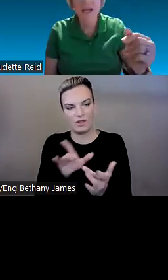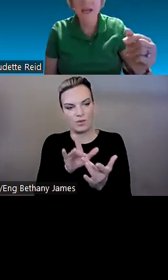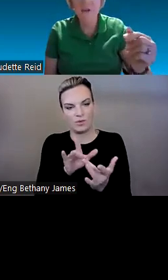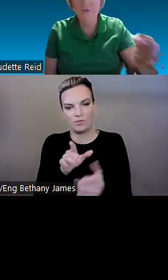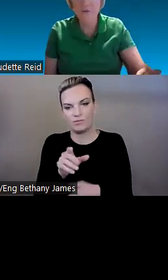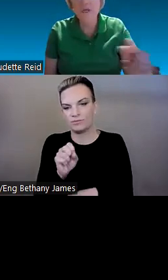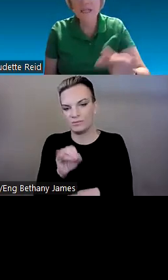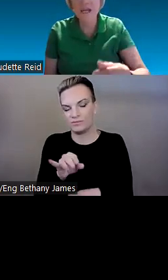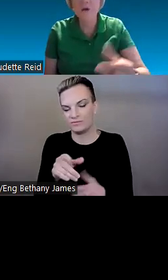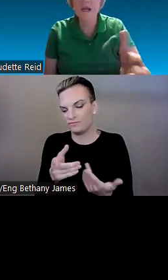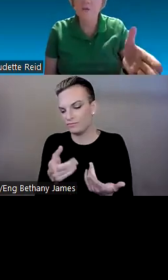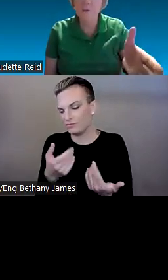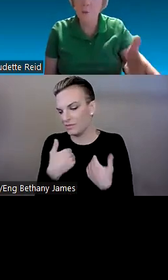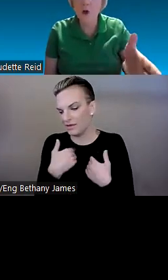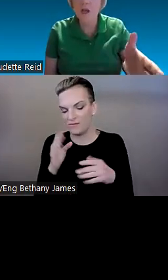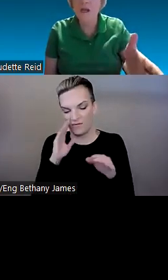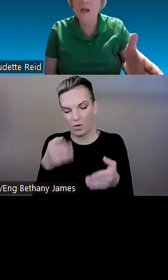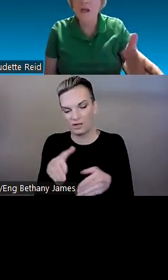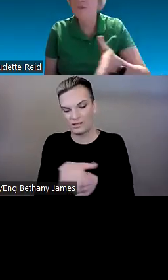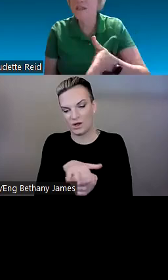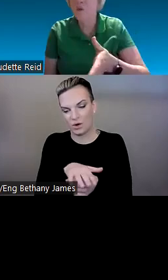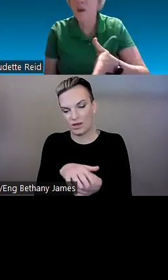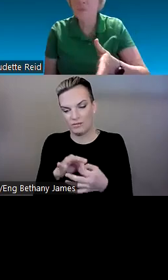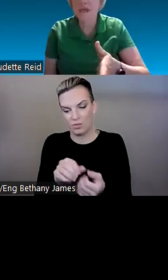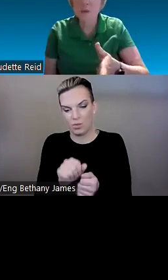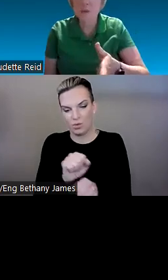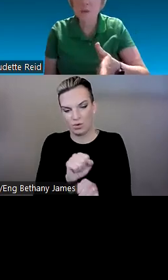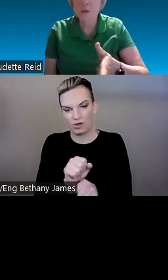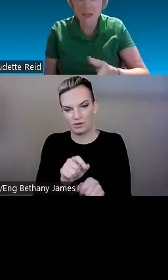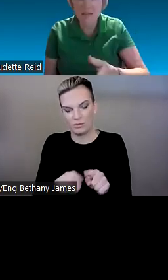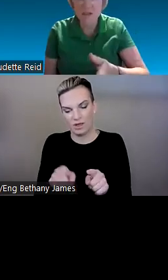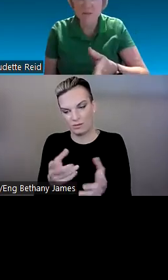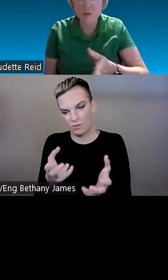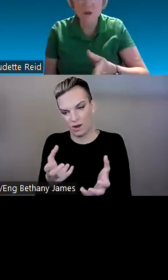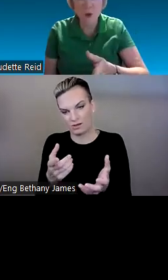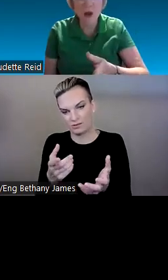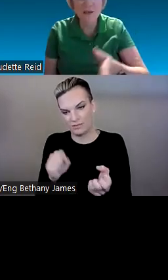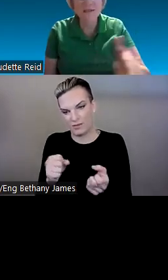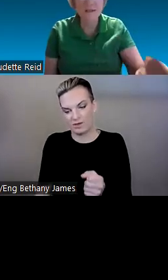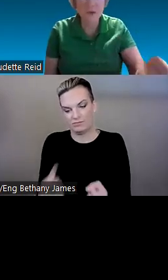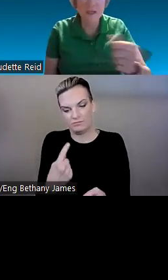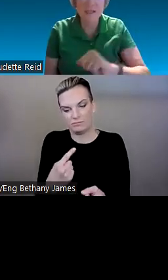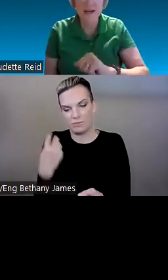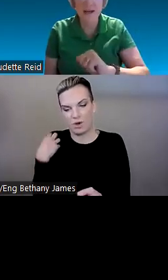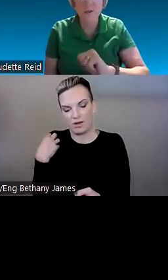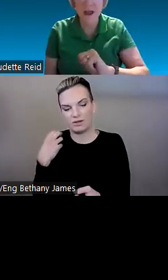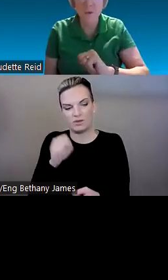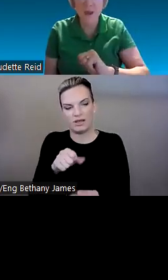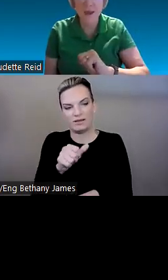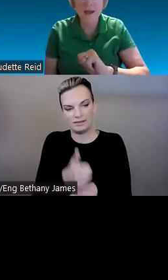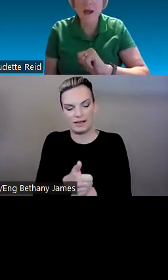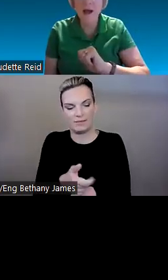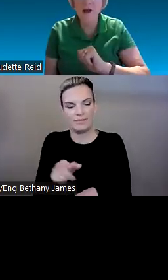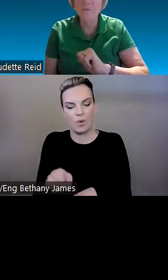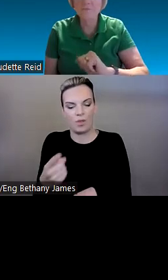have a focus area for work, but you still want to be able to get messages from your boss, you can set it up that